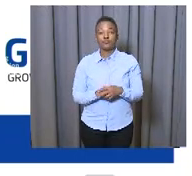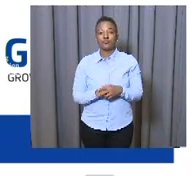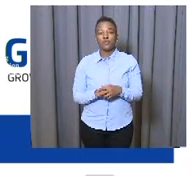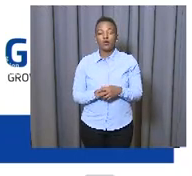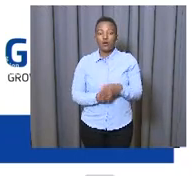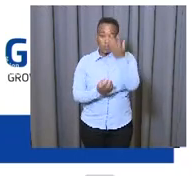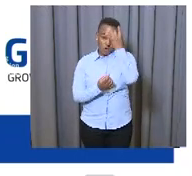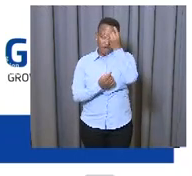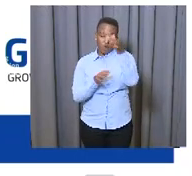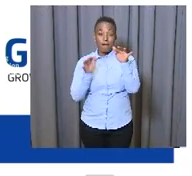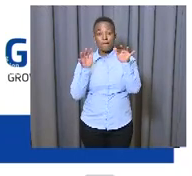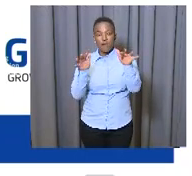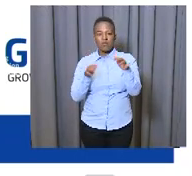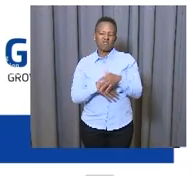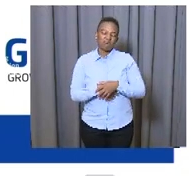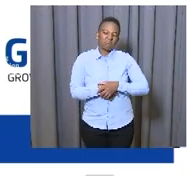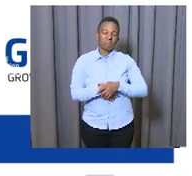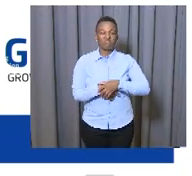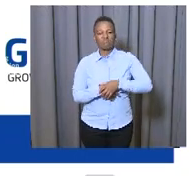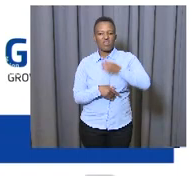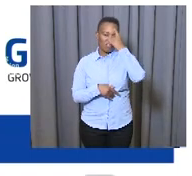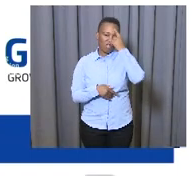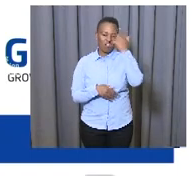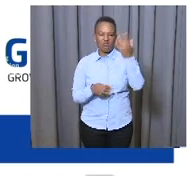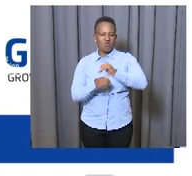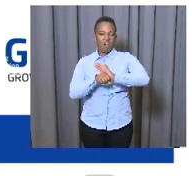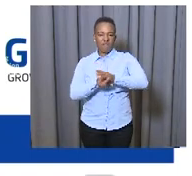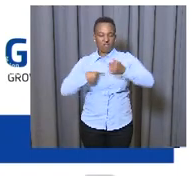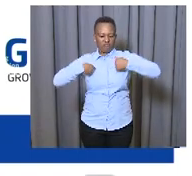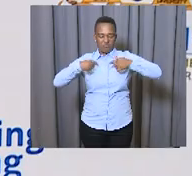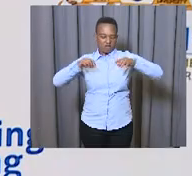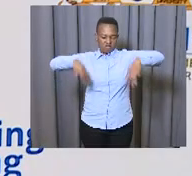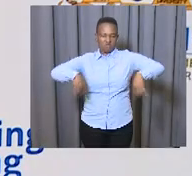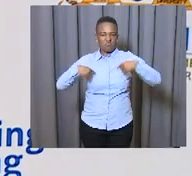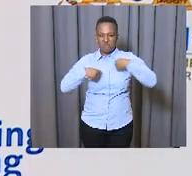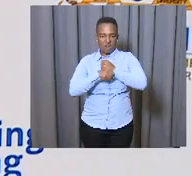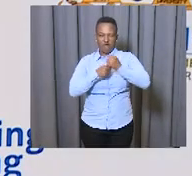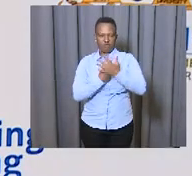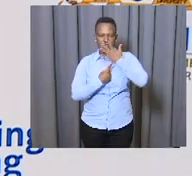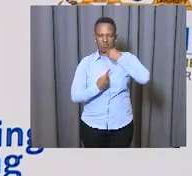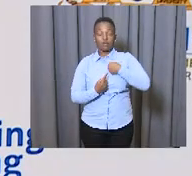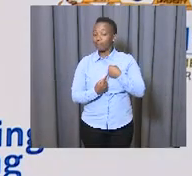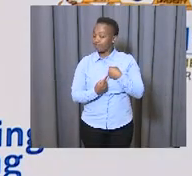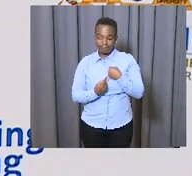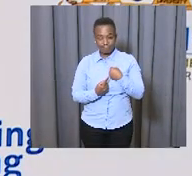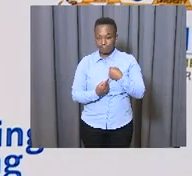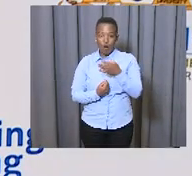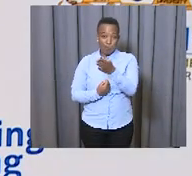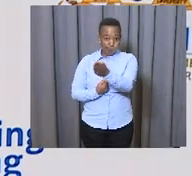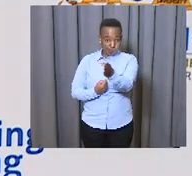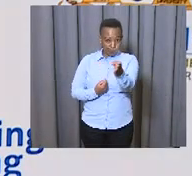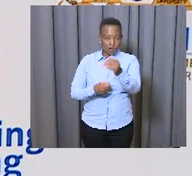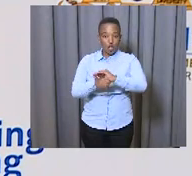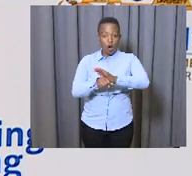Our people in the townships shouldn't think that COVID-19 is not for them, it's somewhere else. Some areas which we want